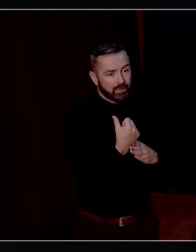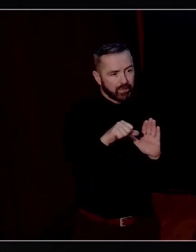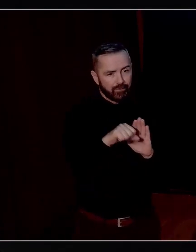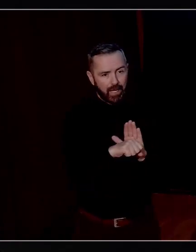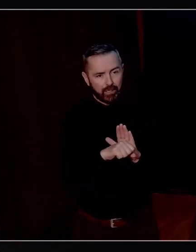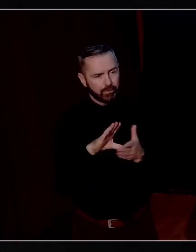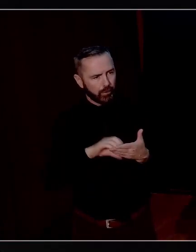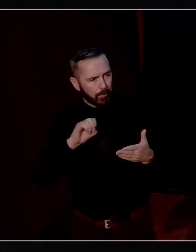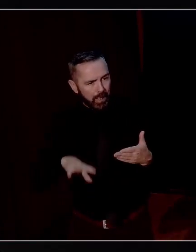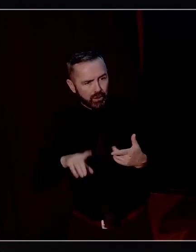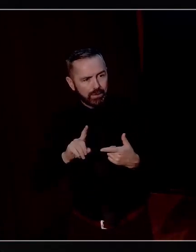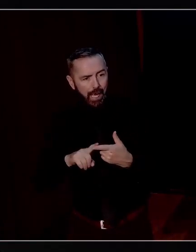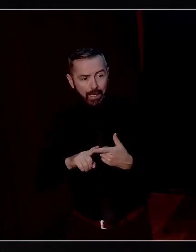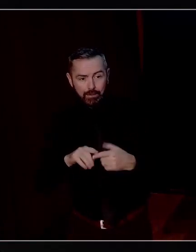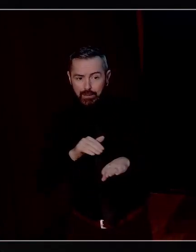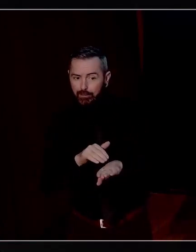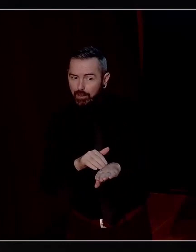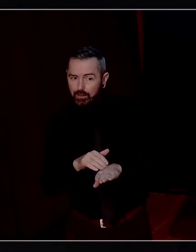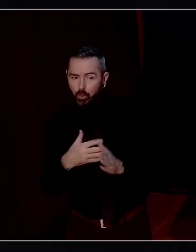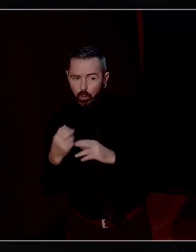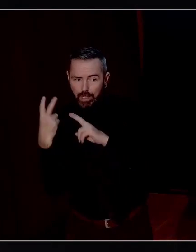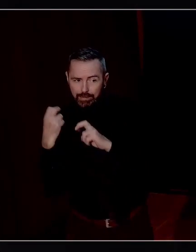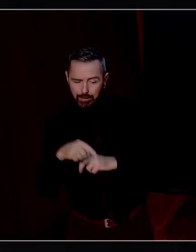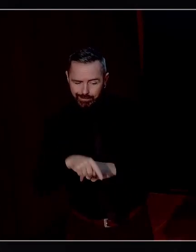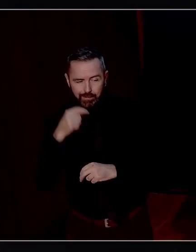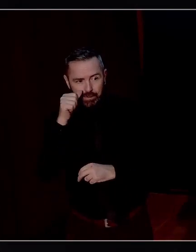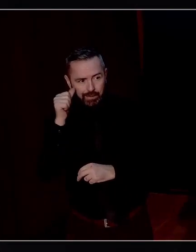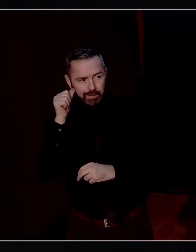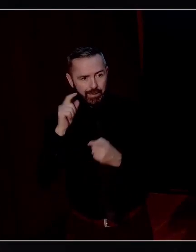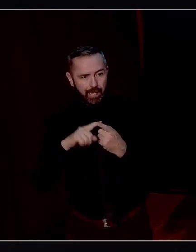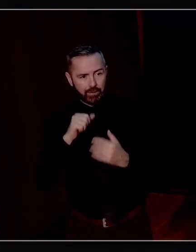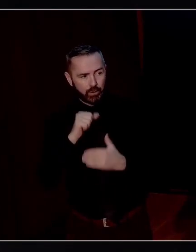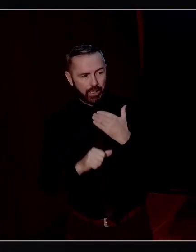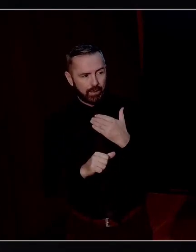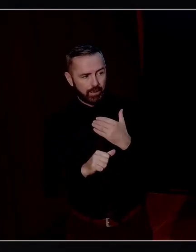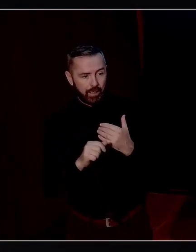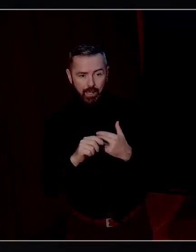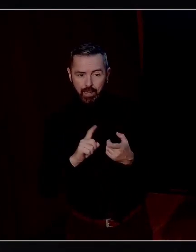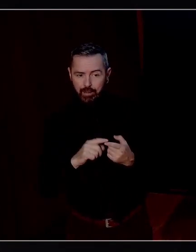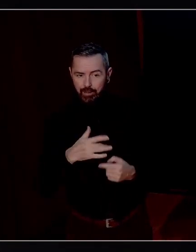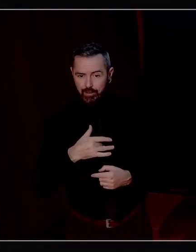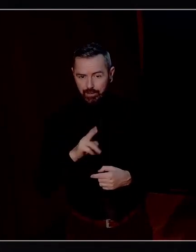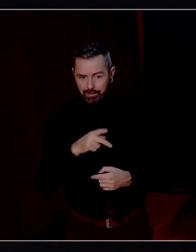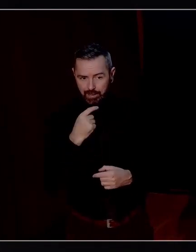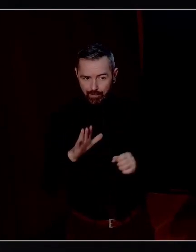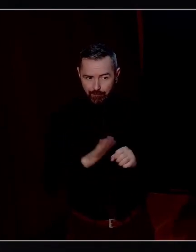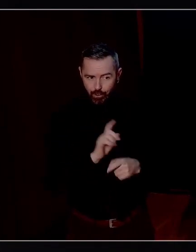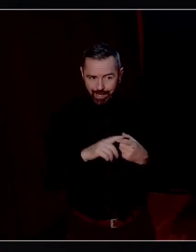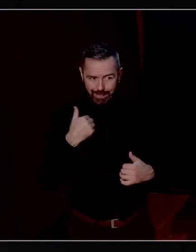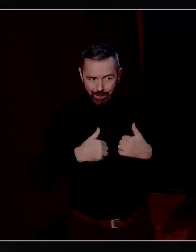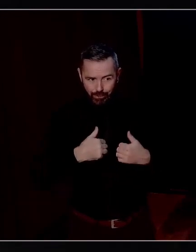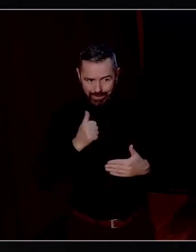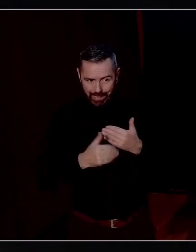and the consequences is what we are examining here yesterday and today. And may I say, we have a full and interesting